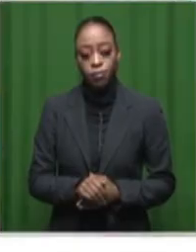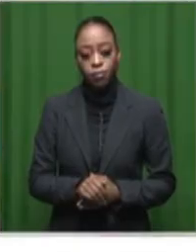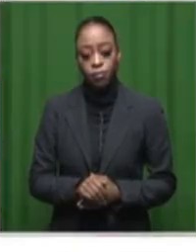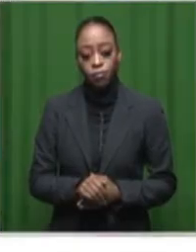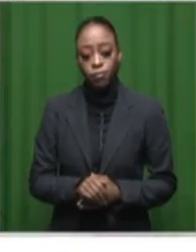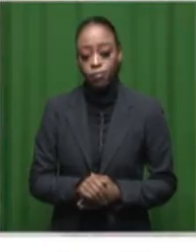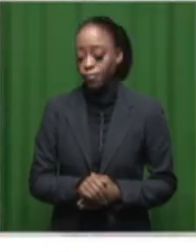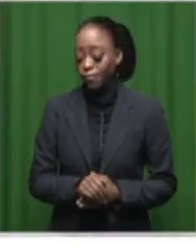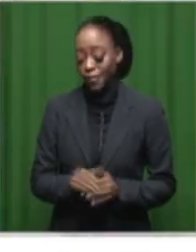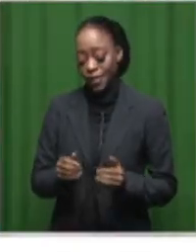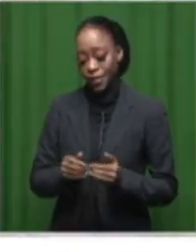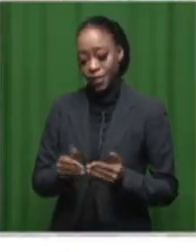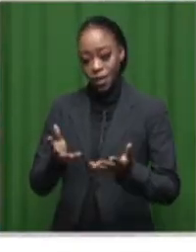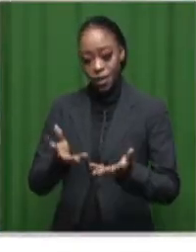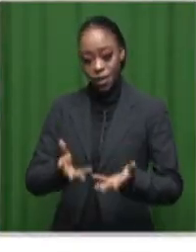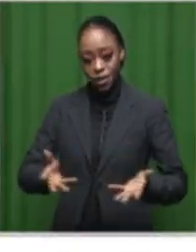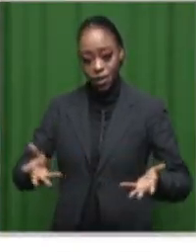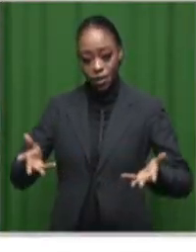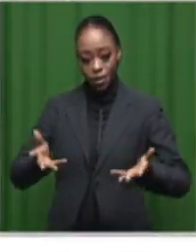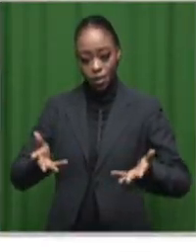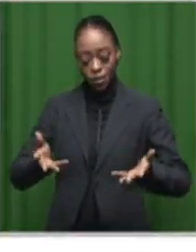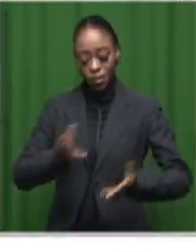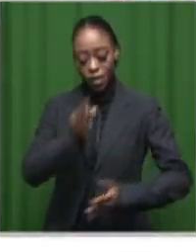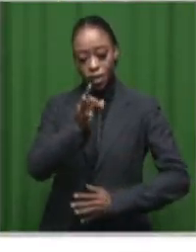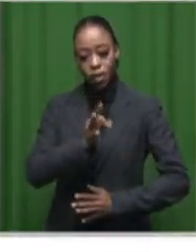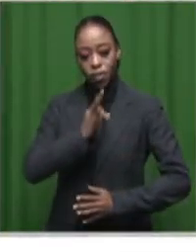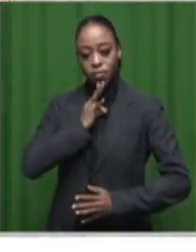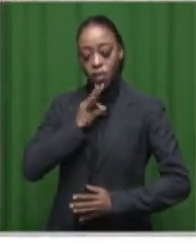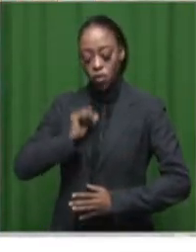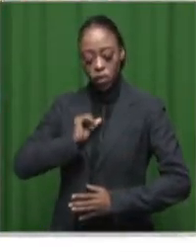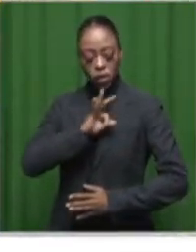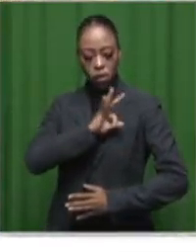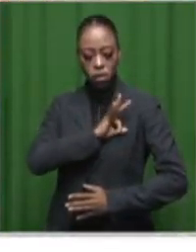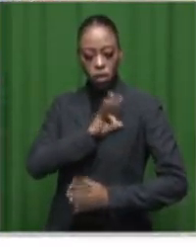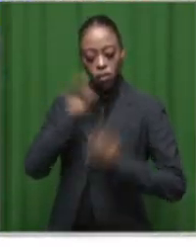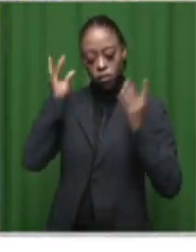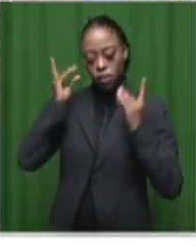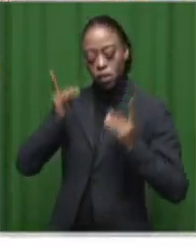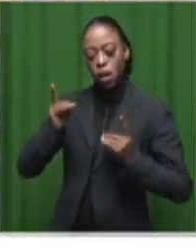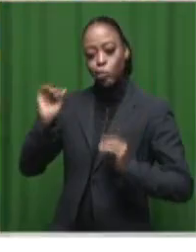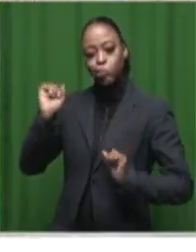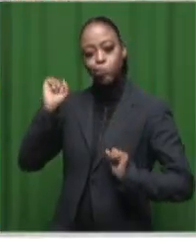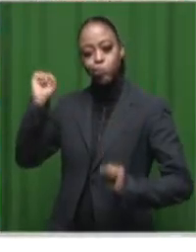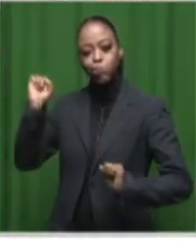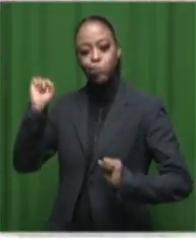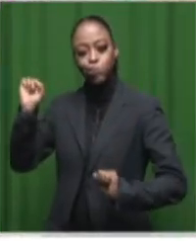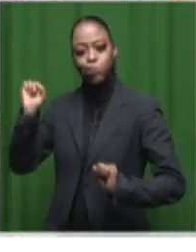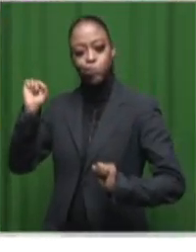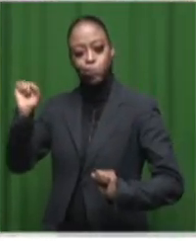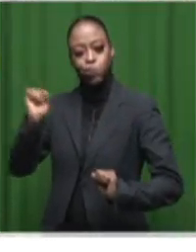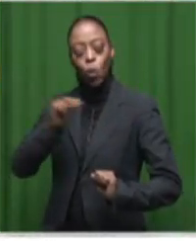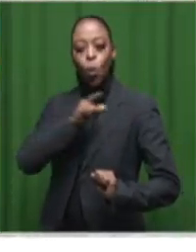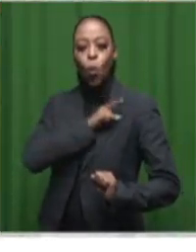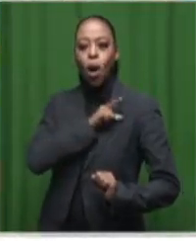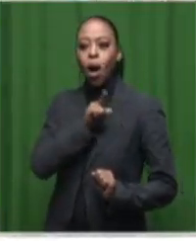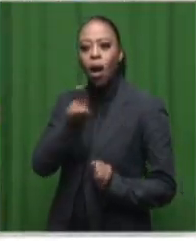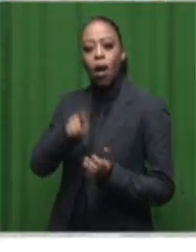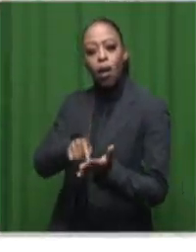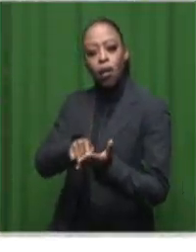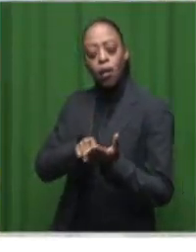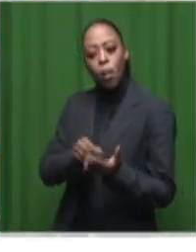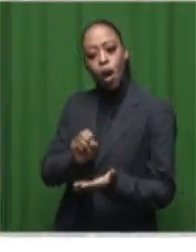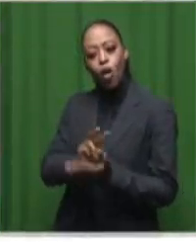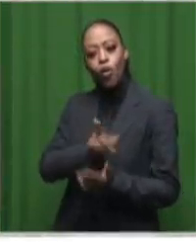where it all started. About 3,000 workers embarked on an unprotected strike, demanding a 12,500